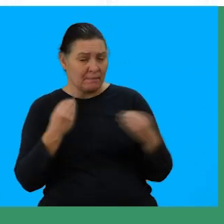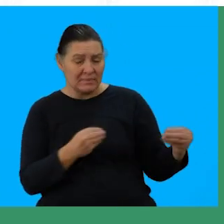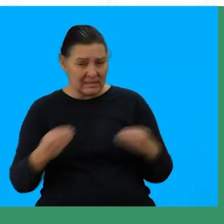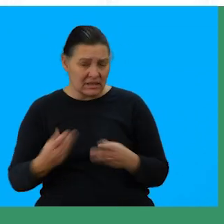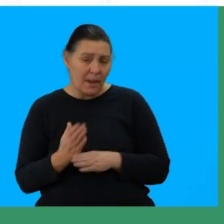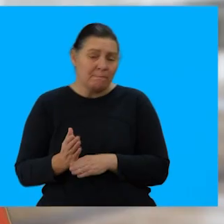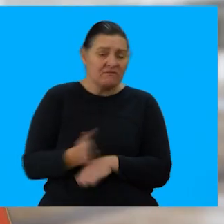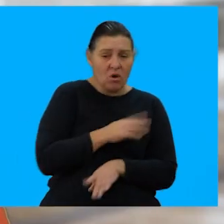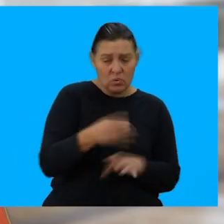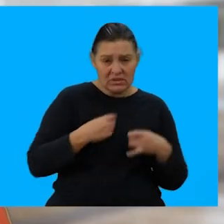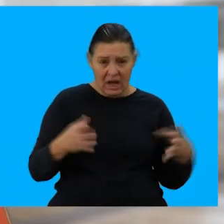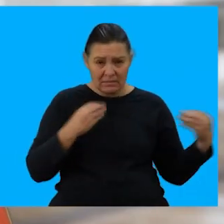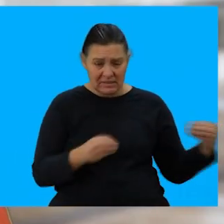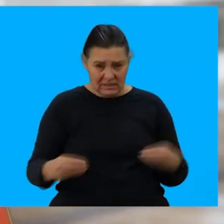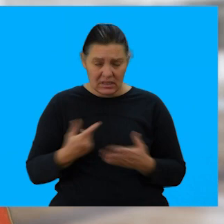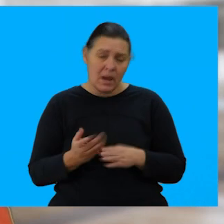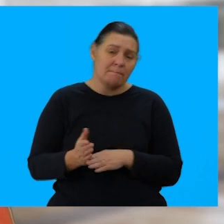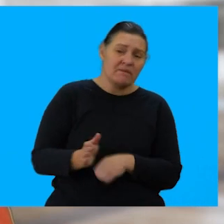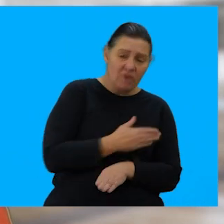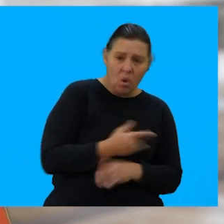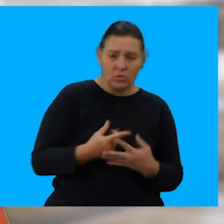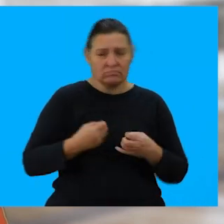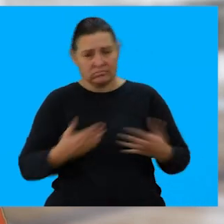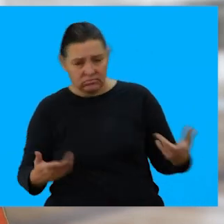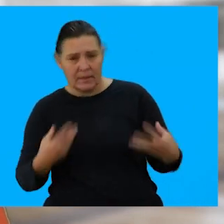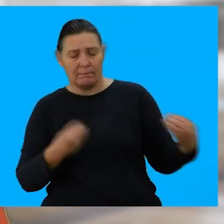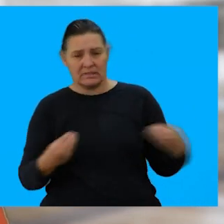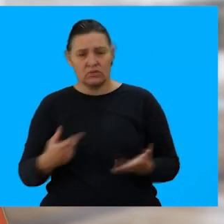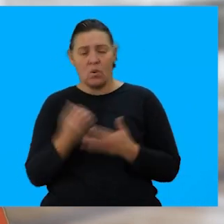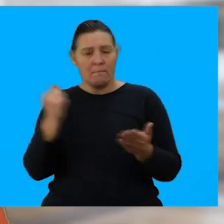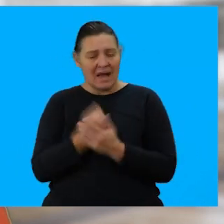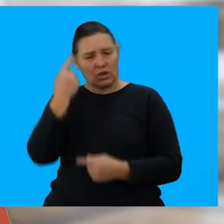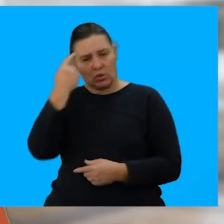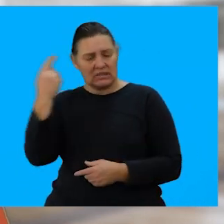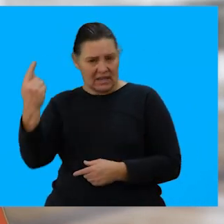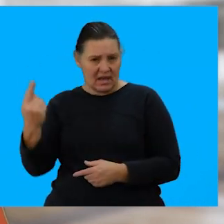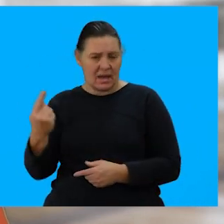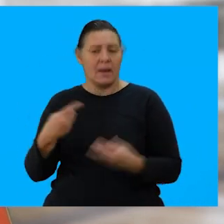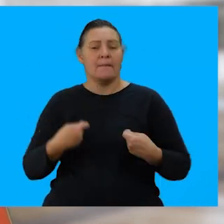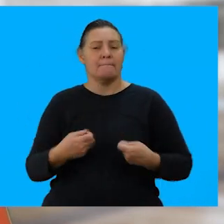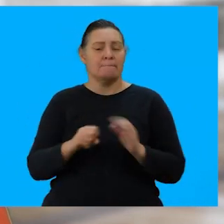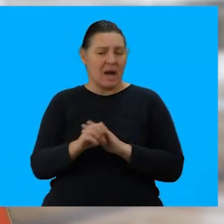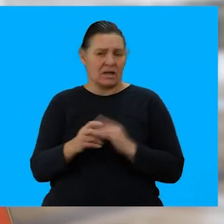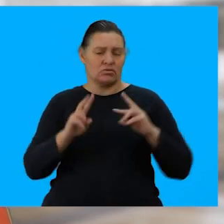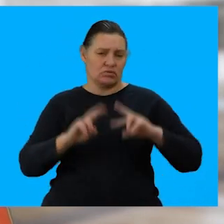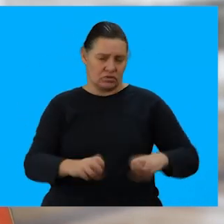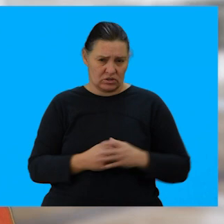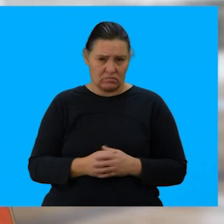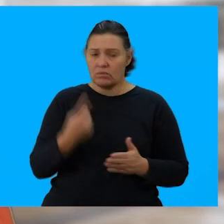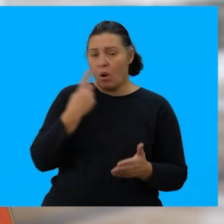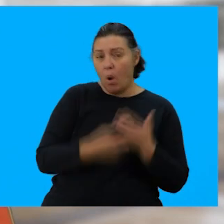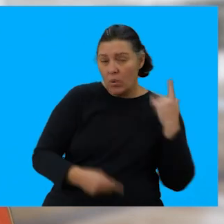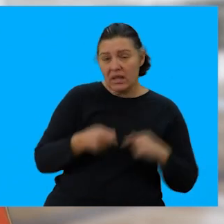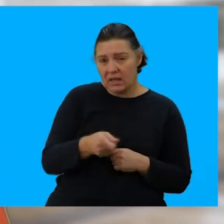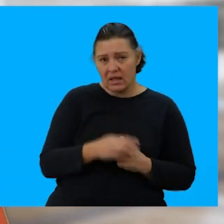So as a business, before you start a business, before you initiate a business, you need to consider market research. Market research, it's